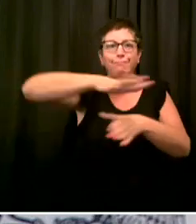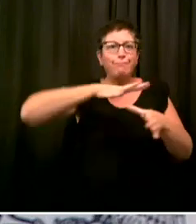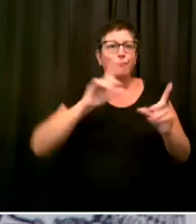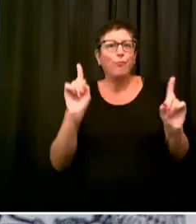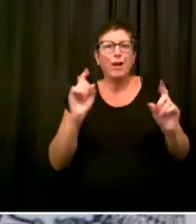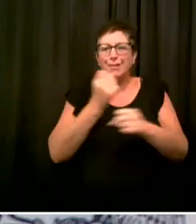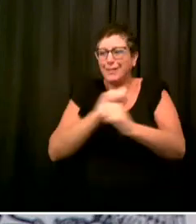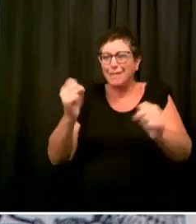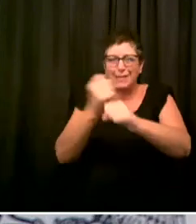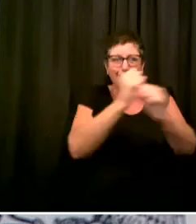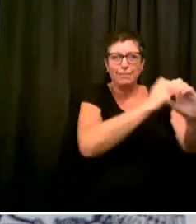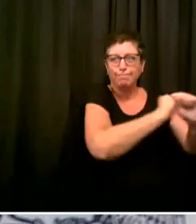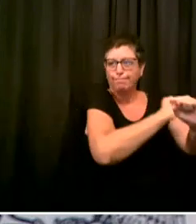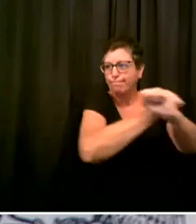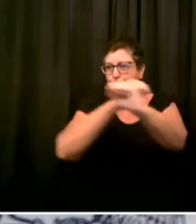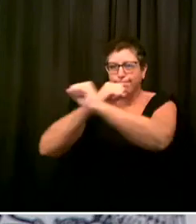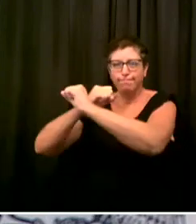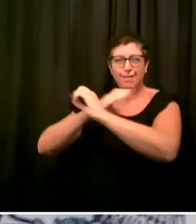not a bus route, for example.